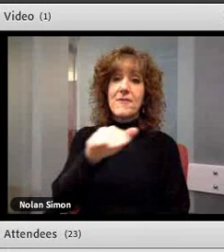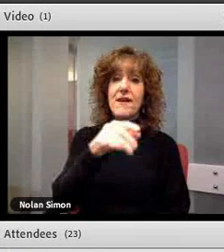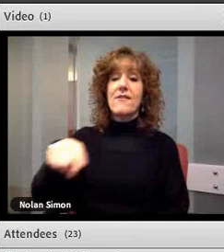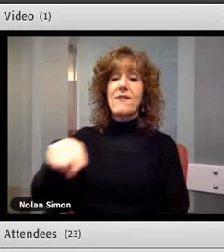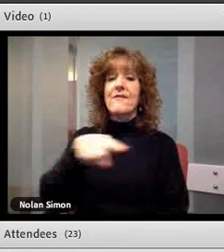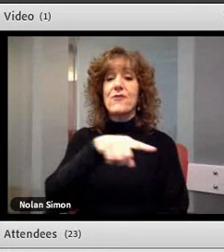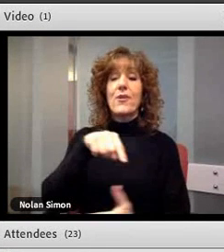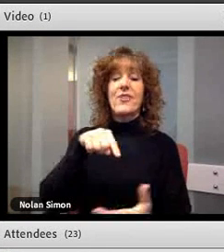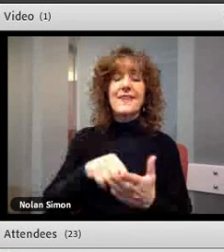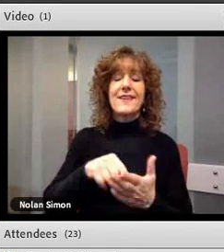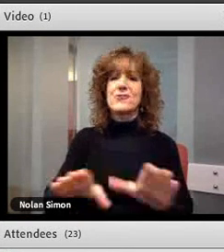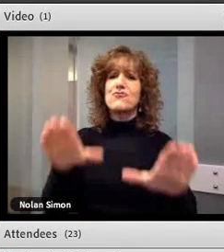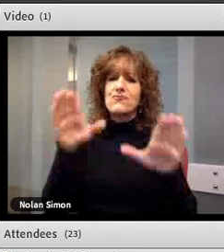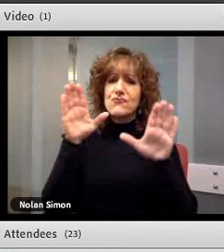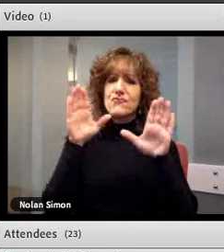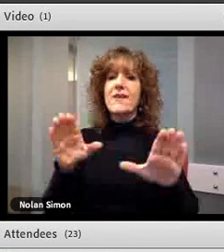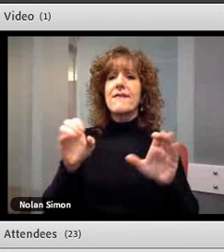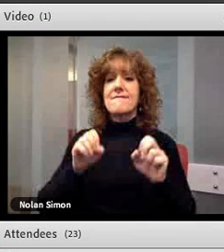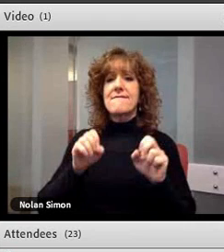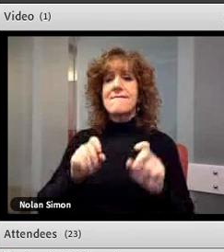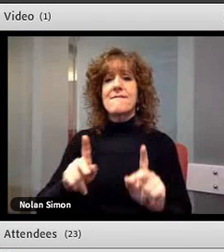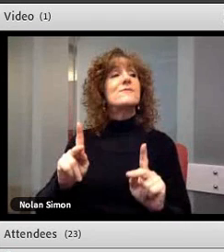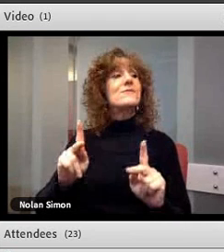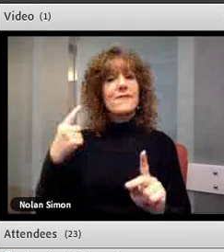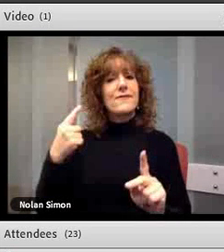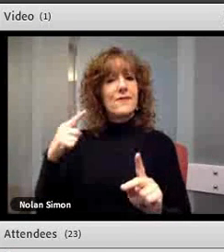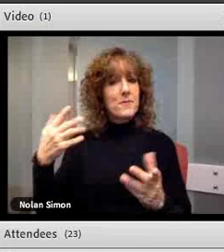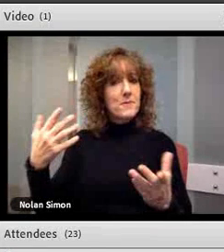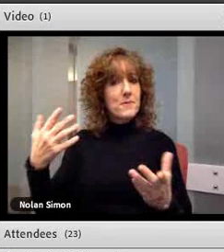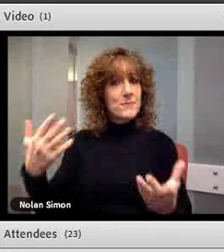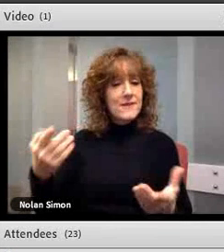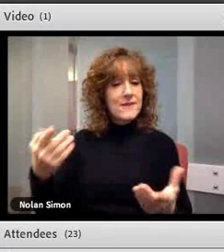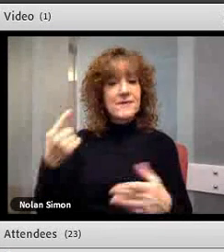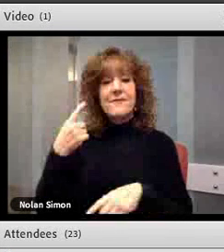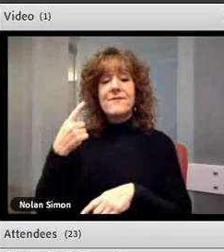that this is a great opportunity to